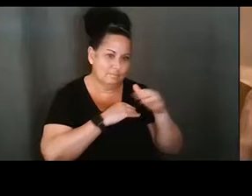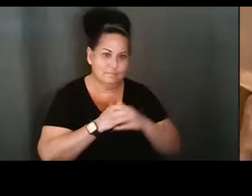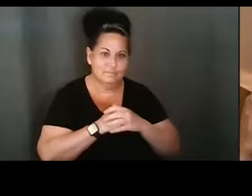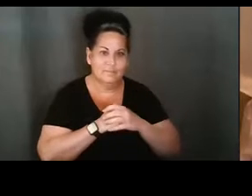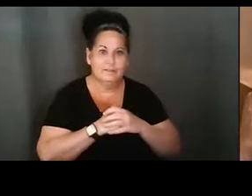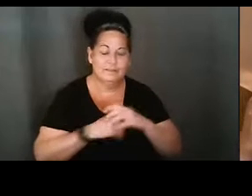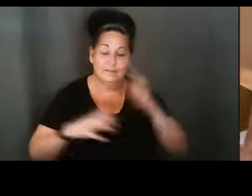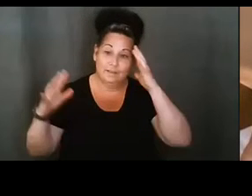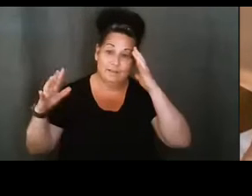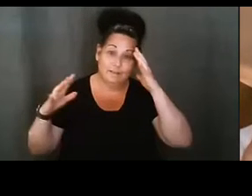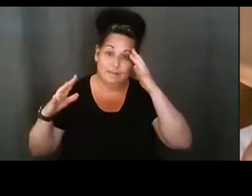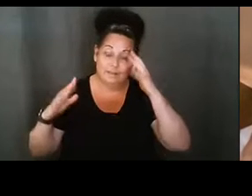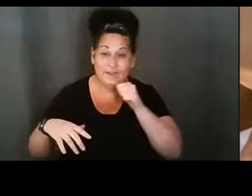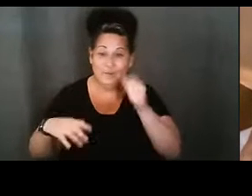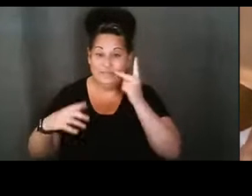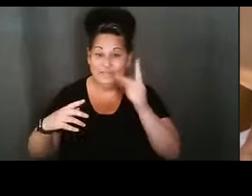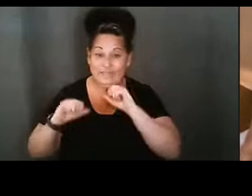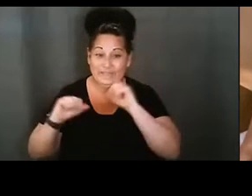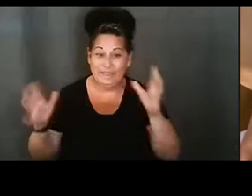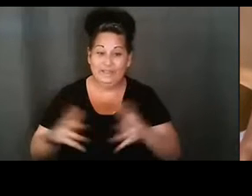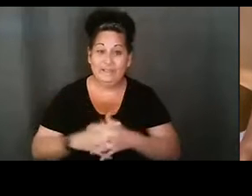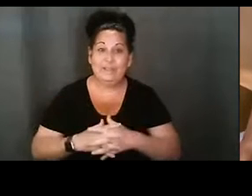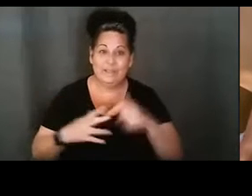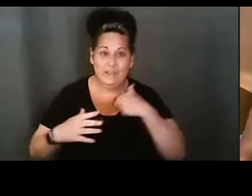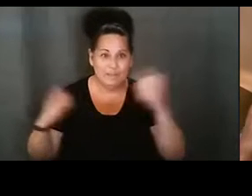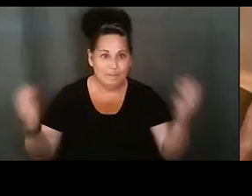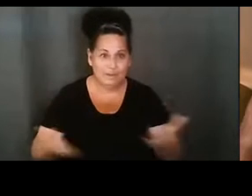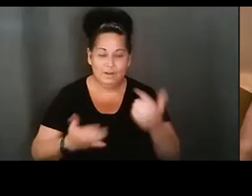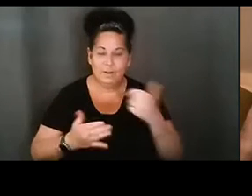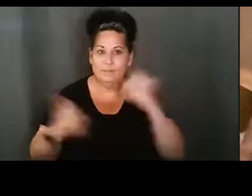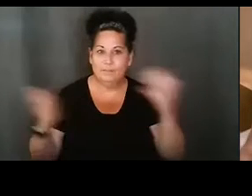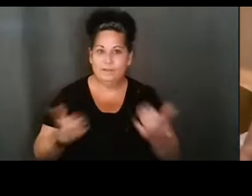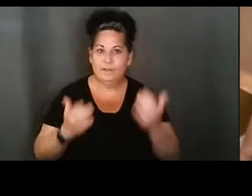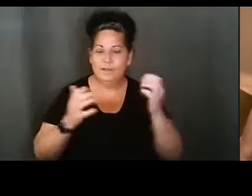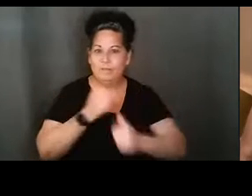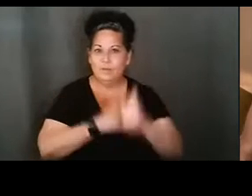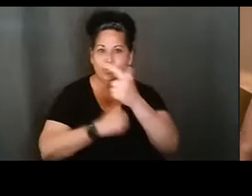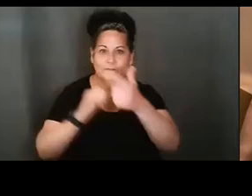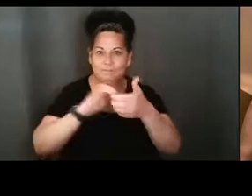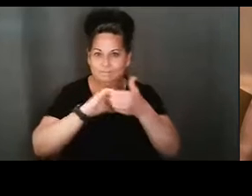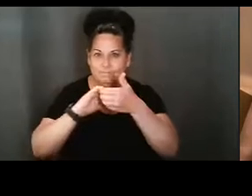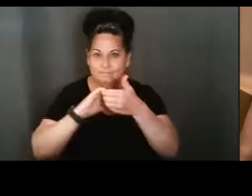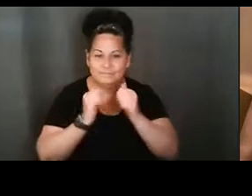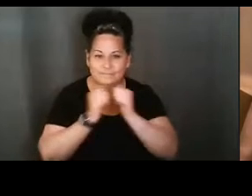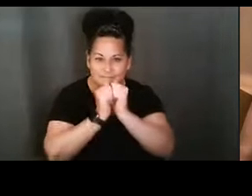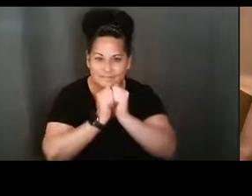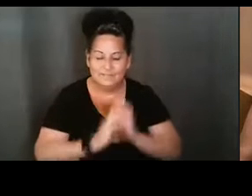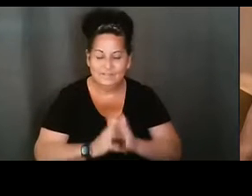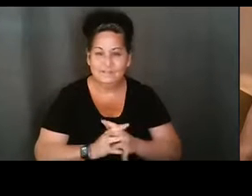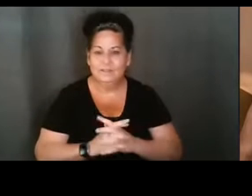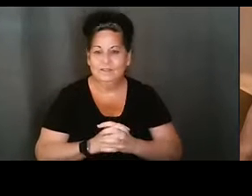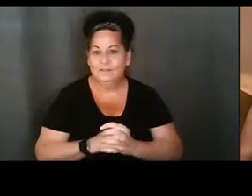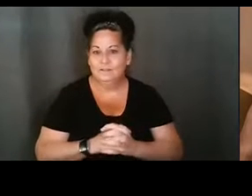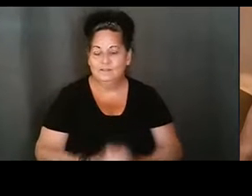now because I don't see what you're talking about. We're right here with you, Ms. Bronner. We're all in this together. It's no problem. Absolutely. We're all in it